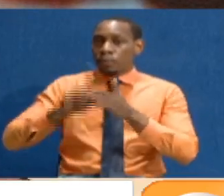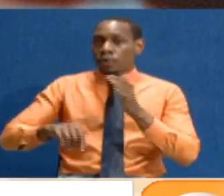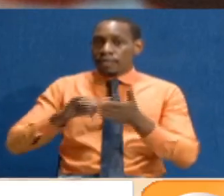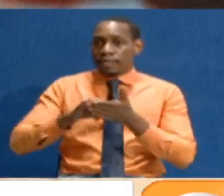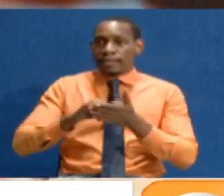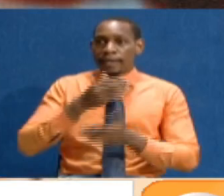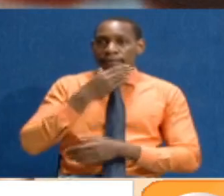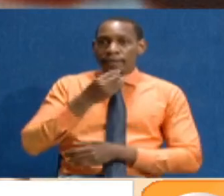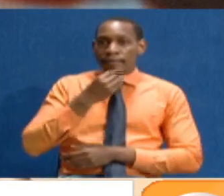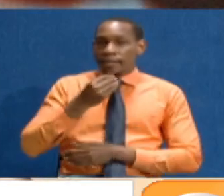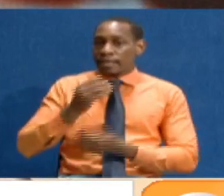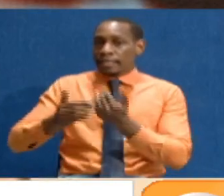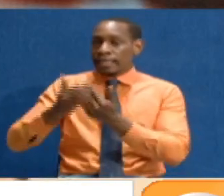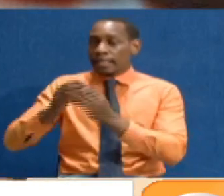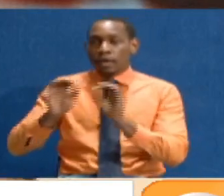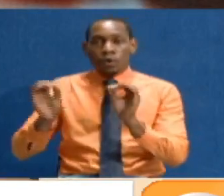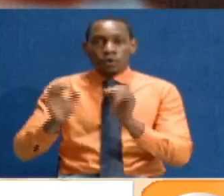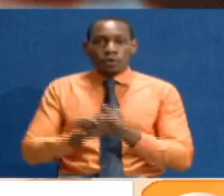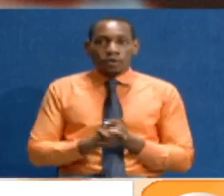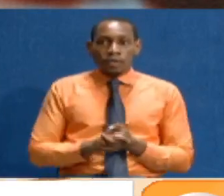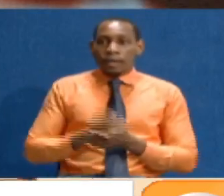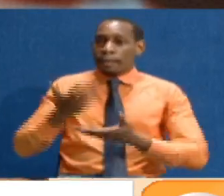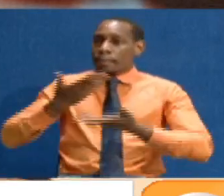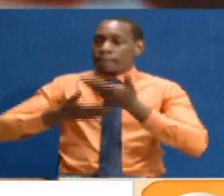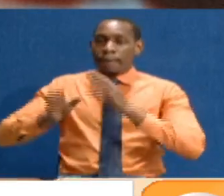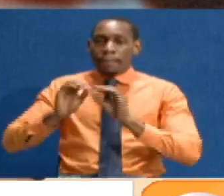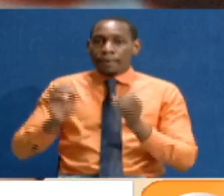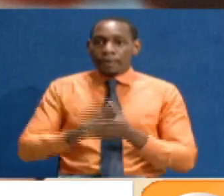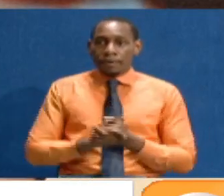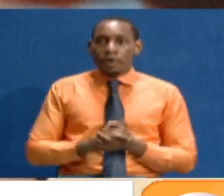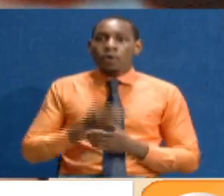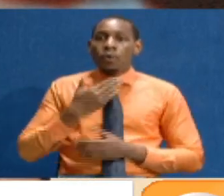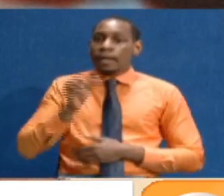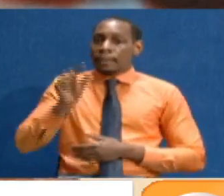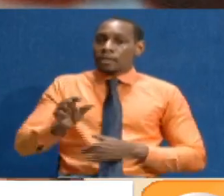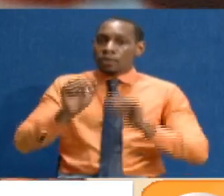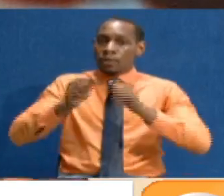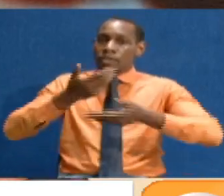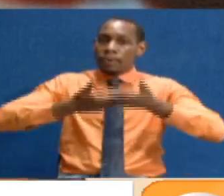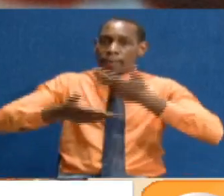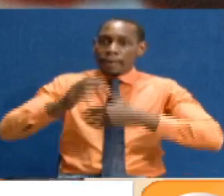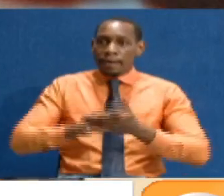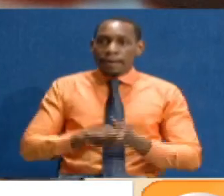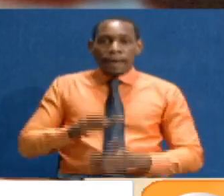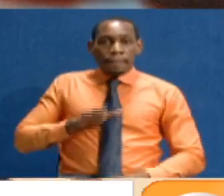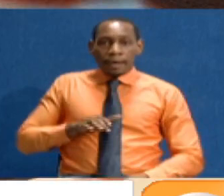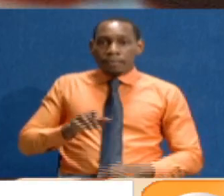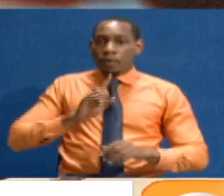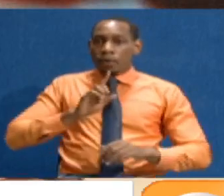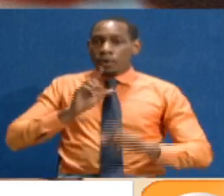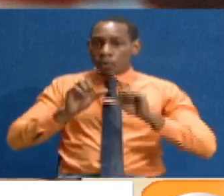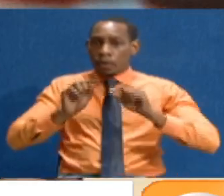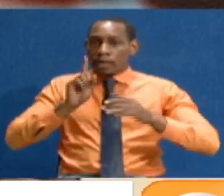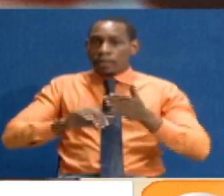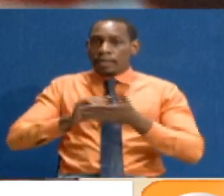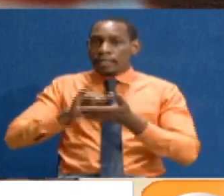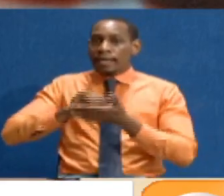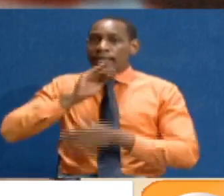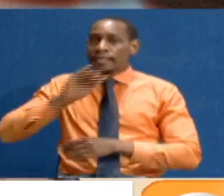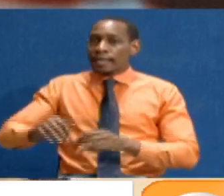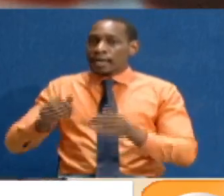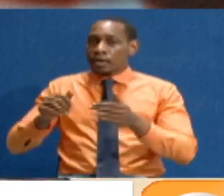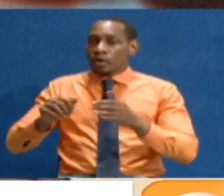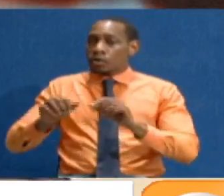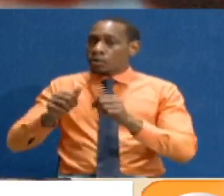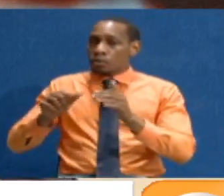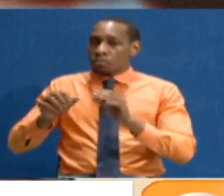because the dad was not there for him. There's no one to talk to him. He wants someone to talk to. He's there with the mom. The mom is saying, my son, he's been okay, but